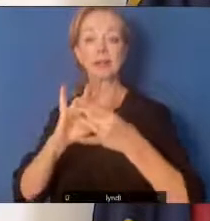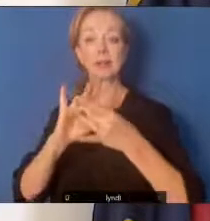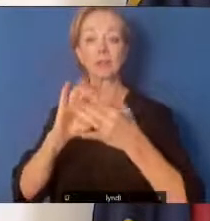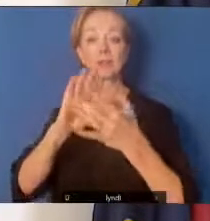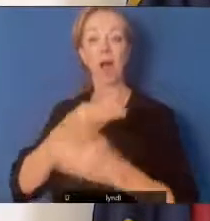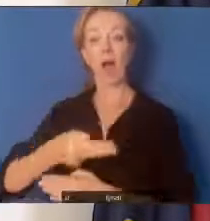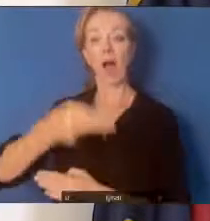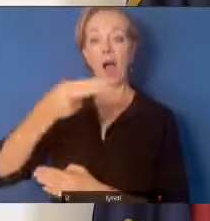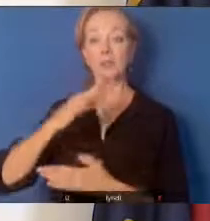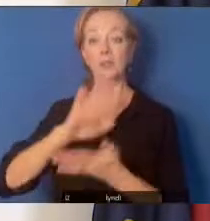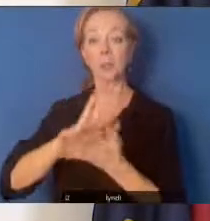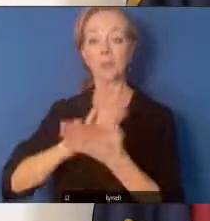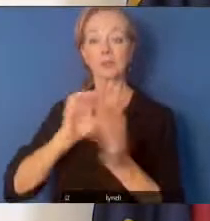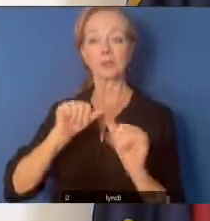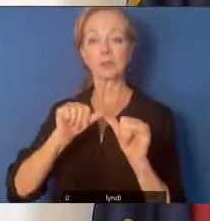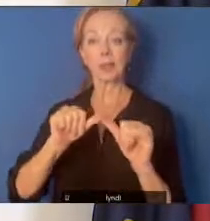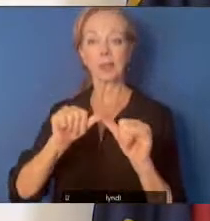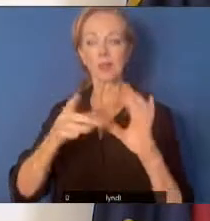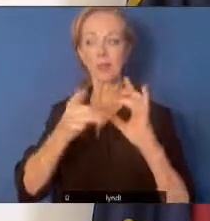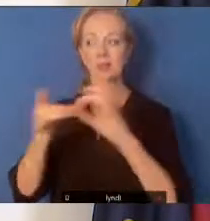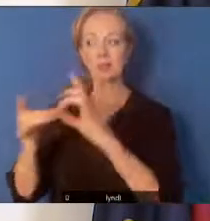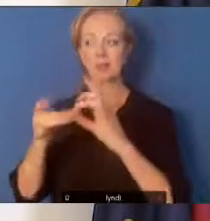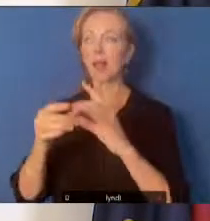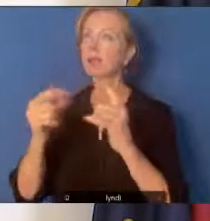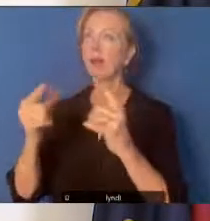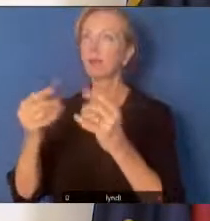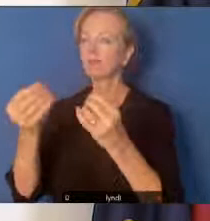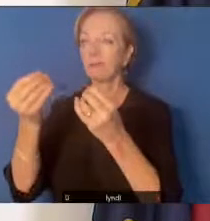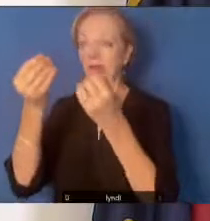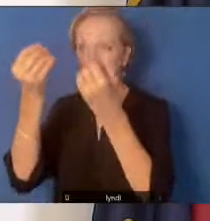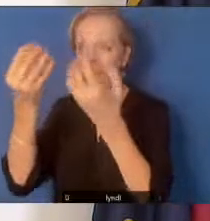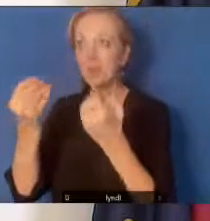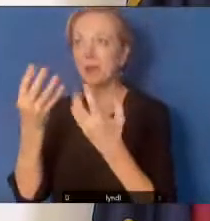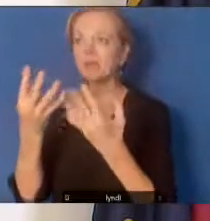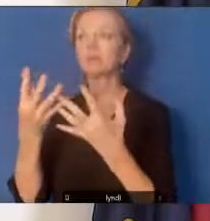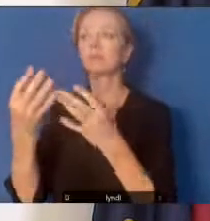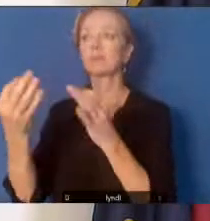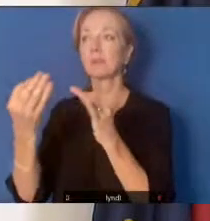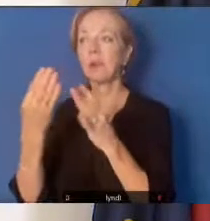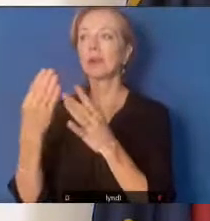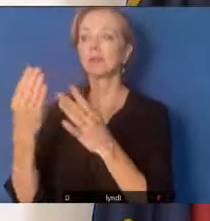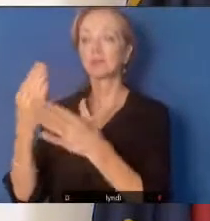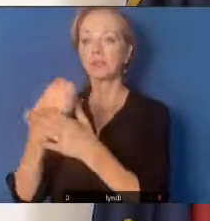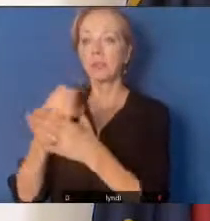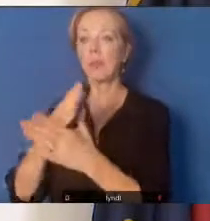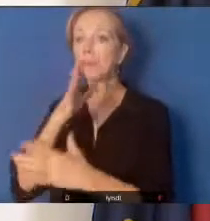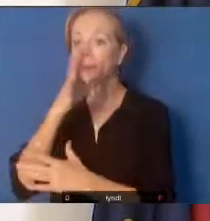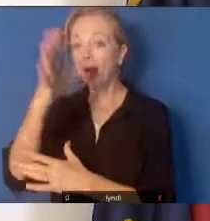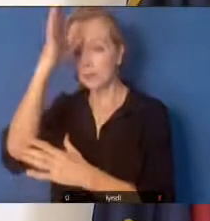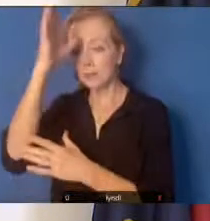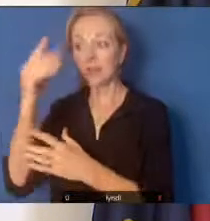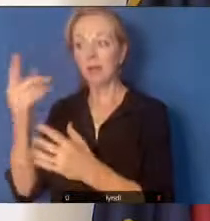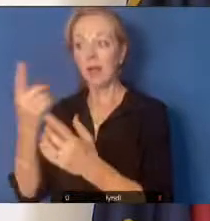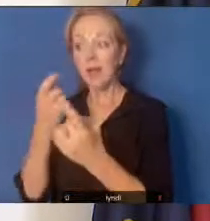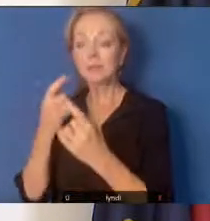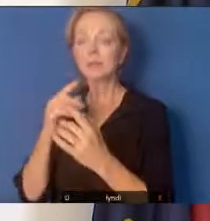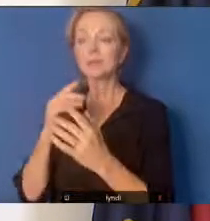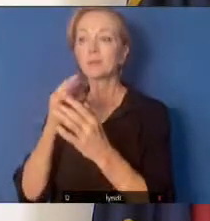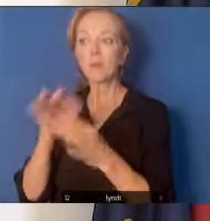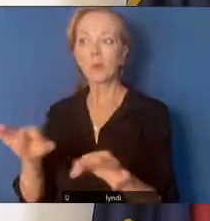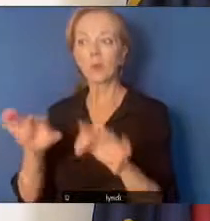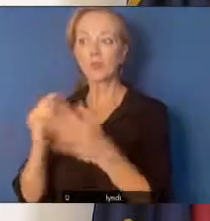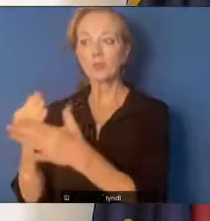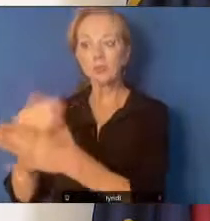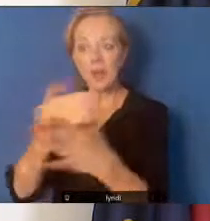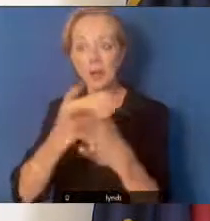a tremendous amount of information. We've been very fortunate to have a lot of people in the community and parents and everyone asking the important questions and sharing